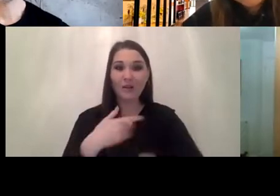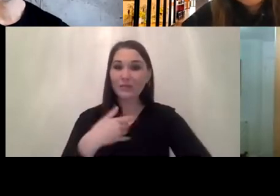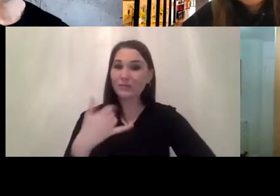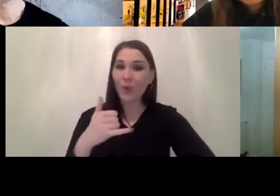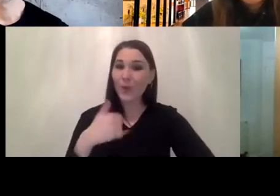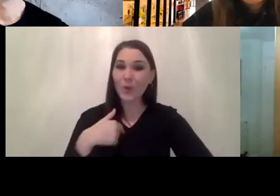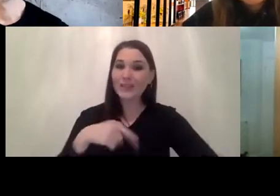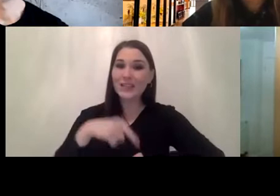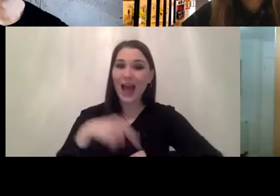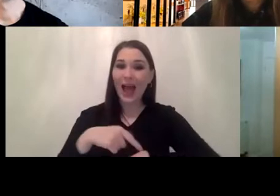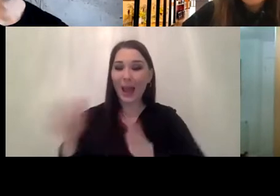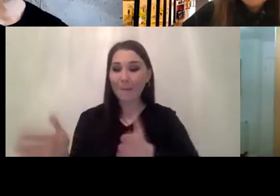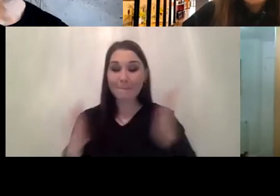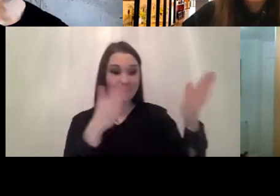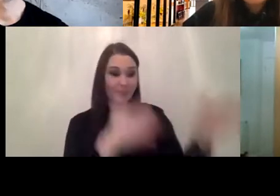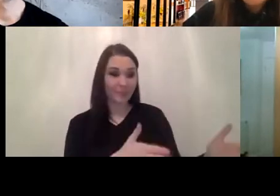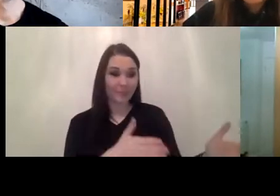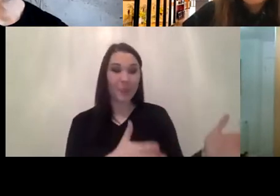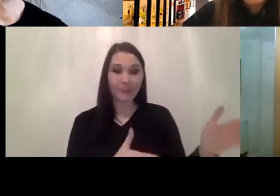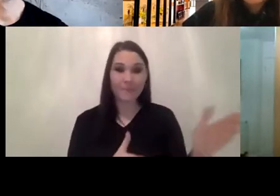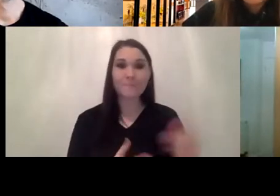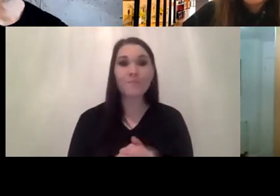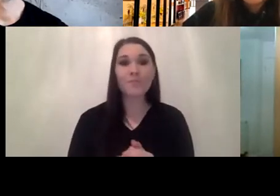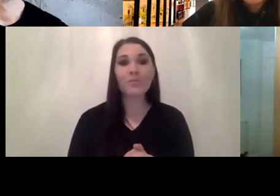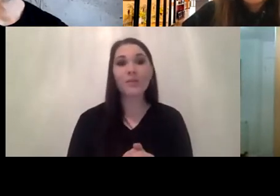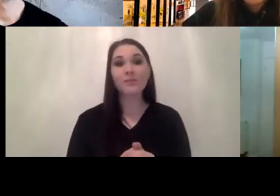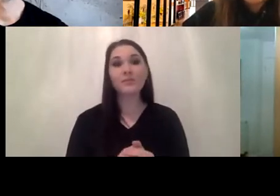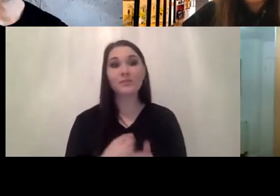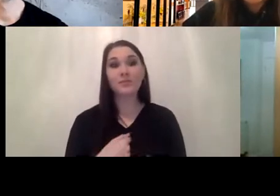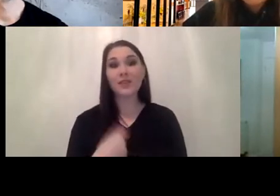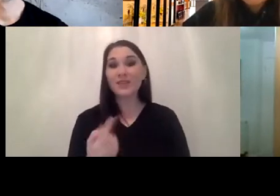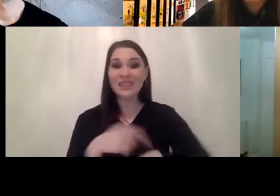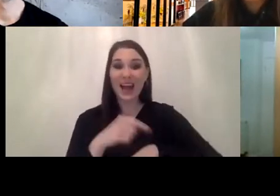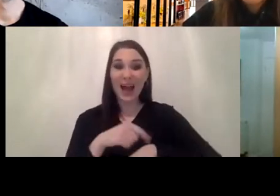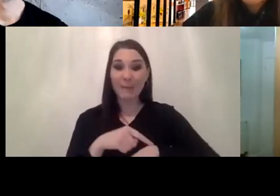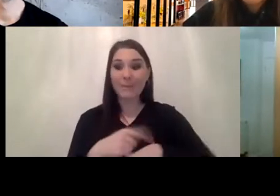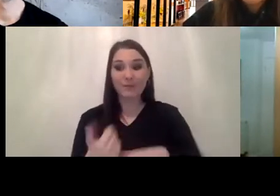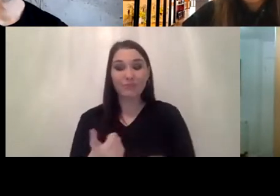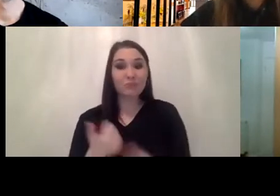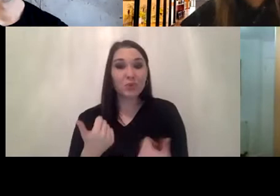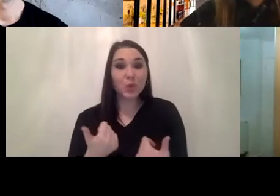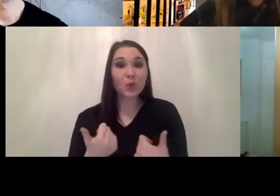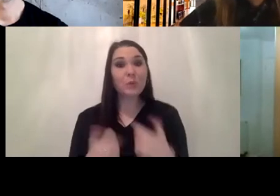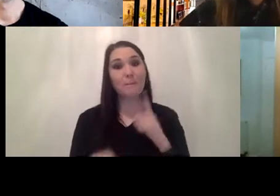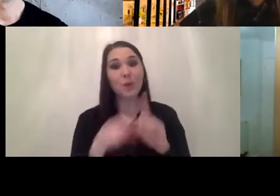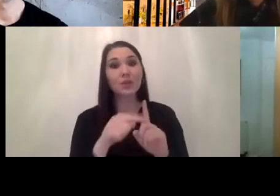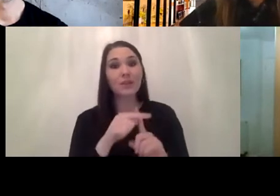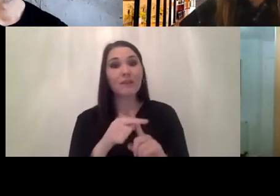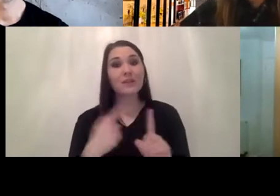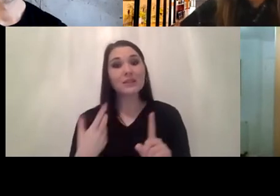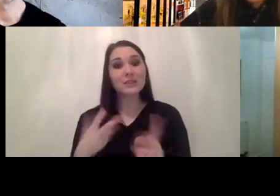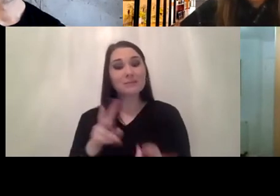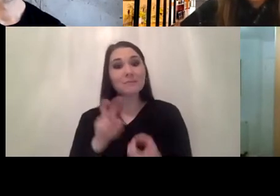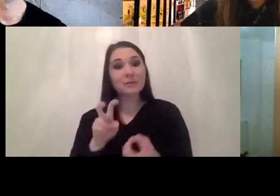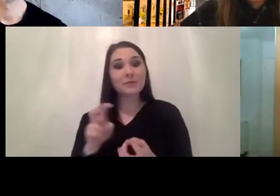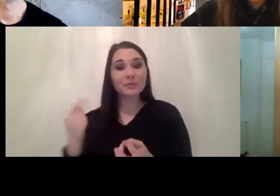time over the last year into kind of upskilling had we not had the time. So I think there's definitely like really nice things to take from it, but